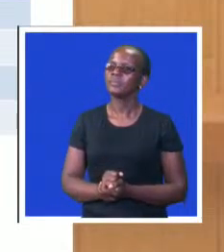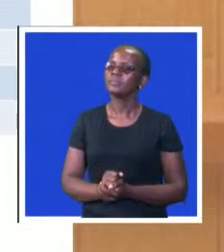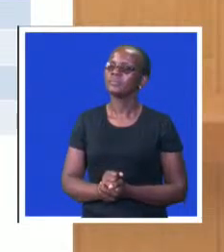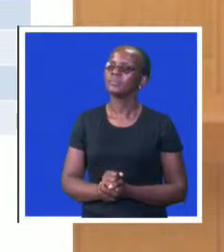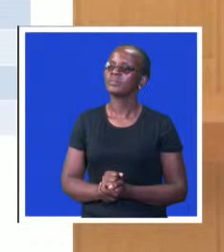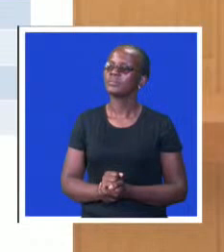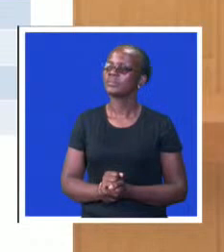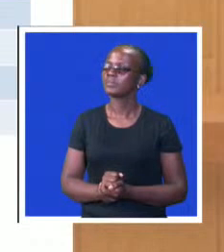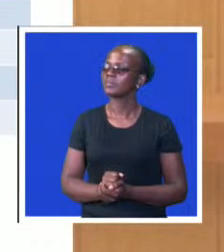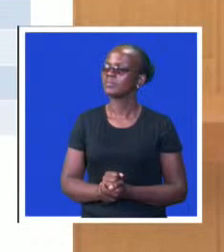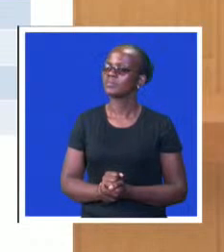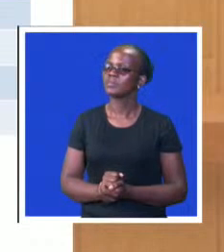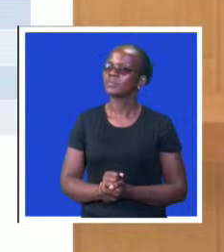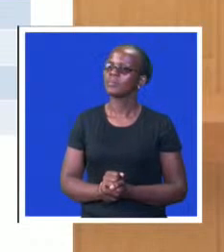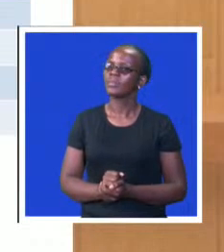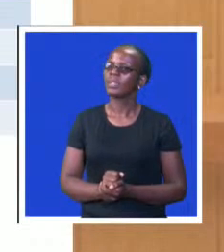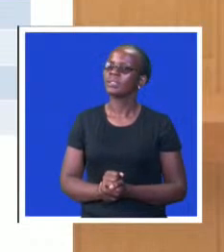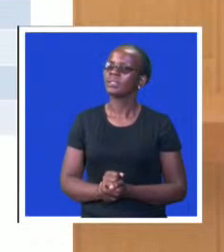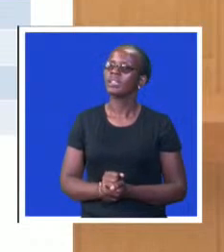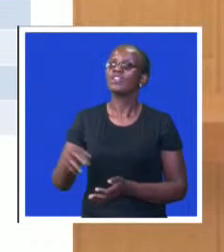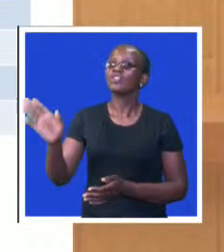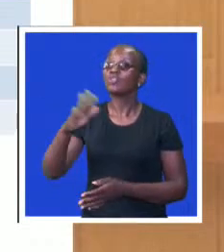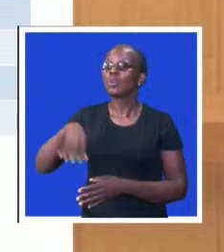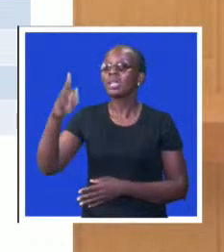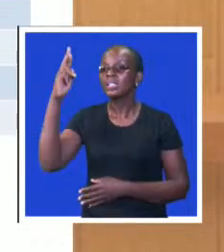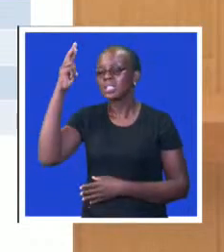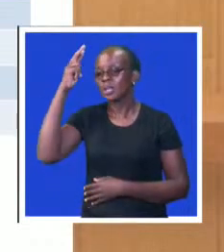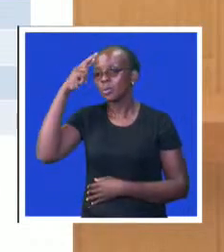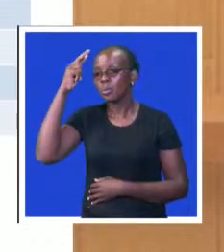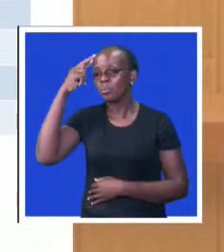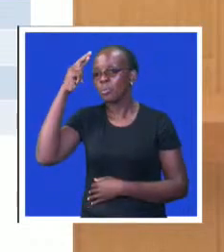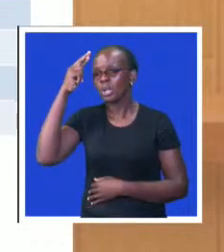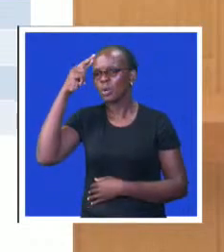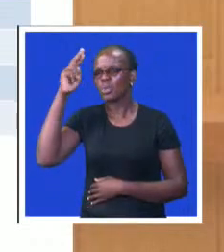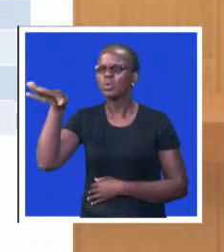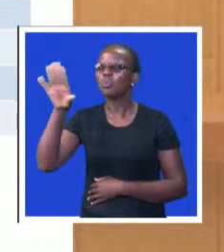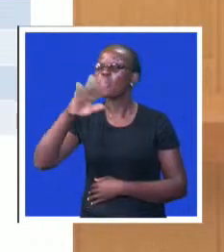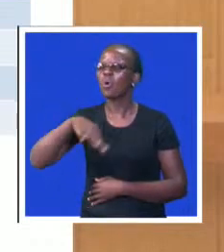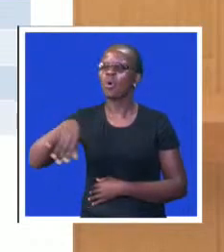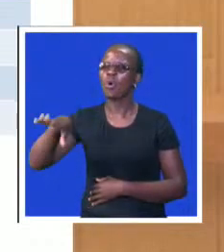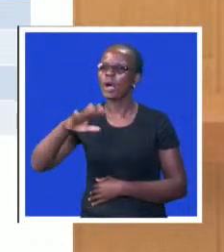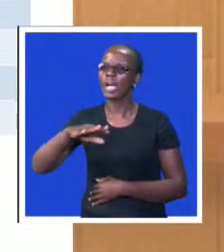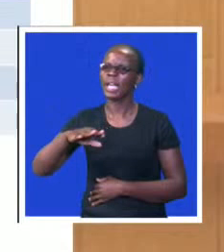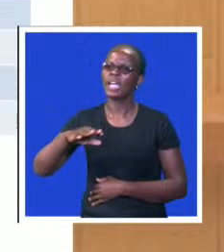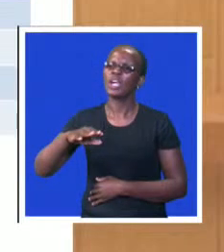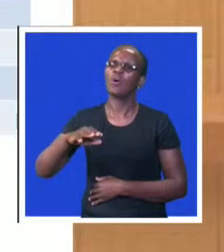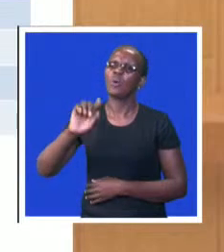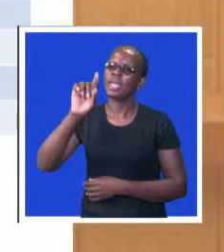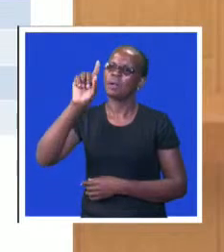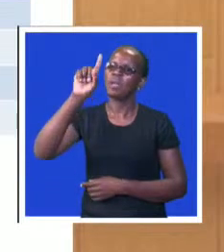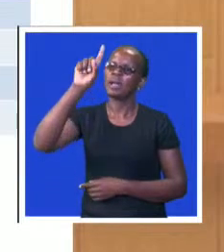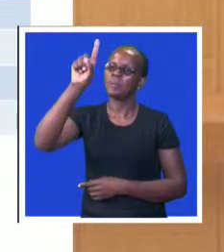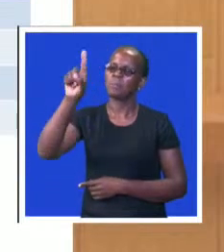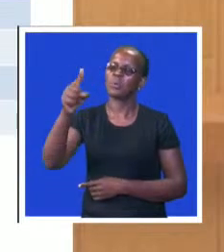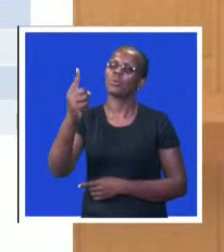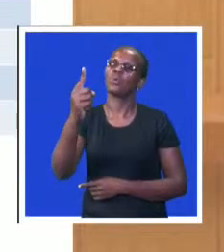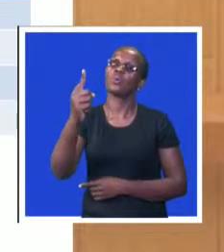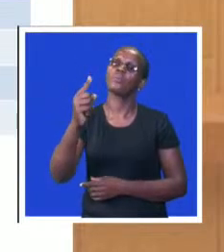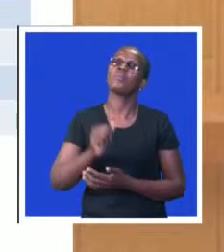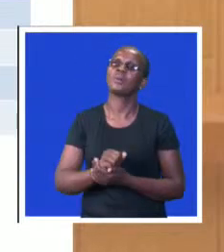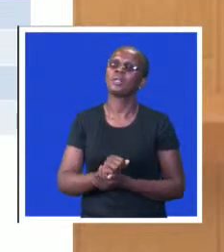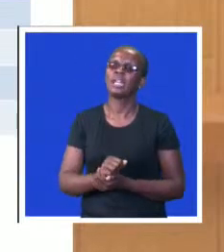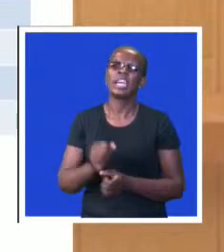column from our right. Remember, dear Len, that always bring down the decimal